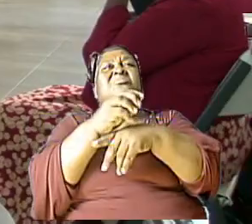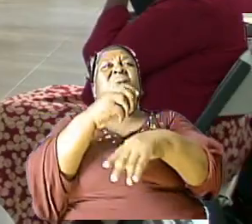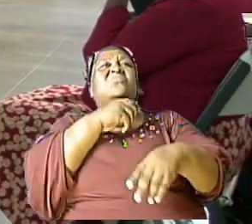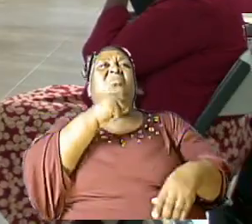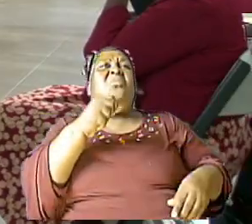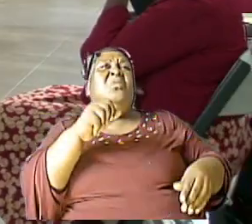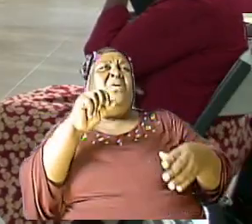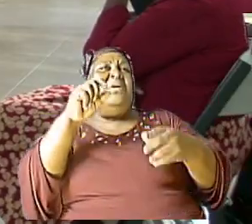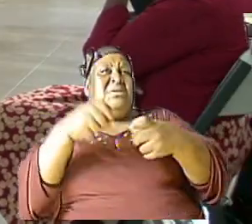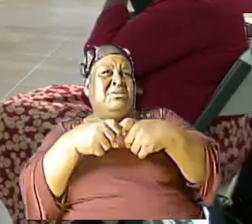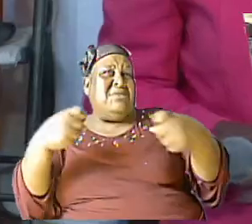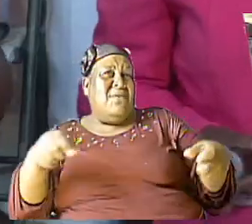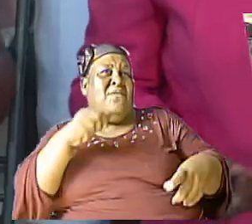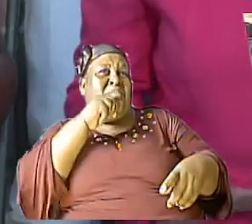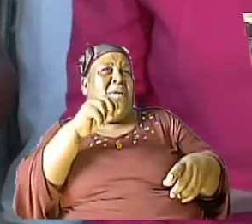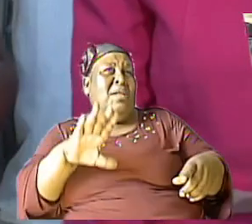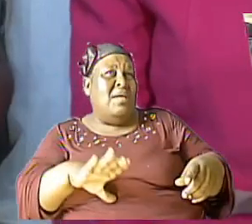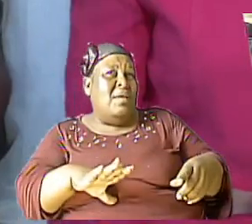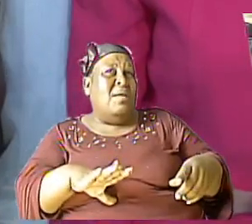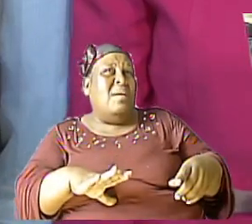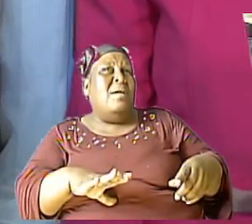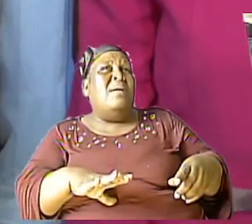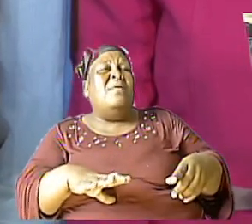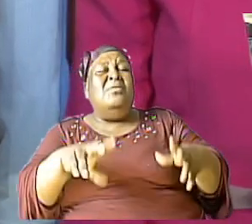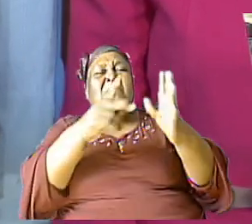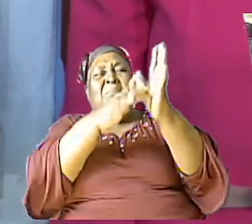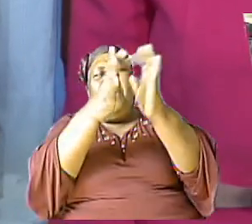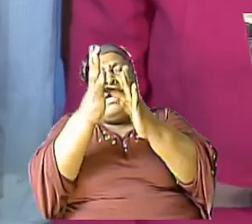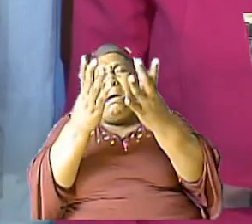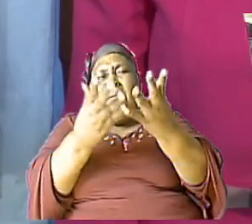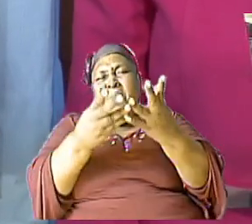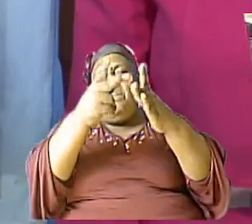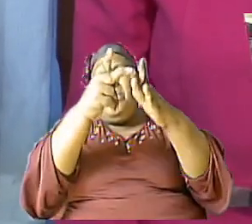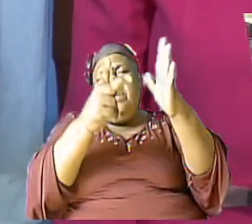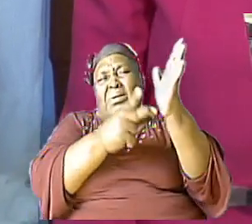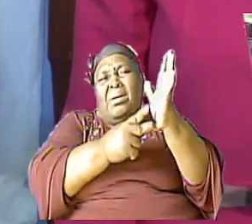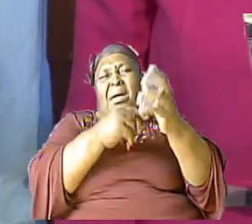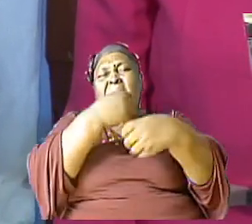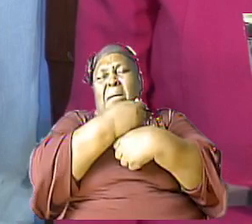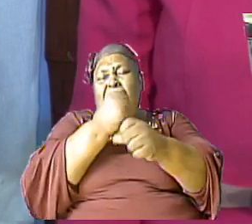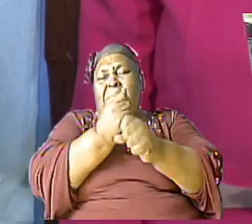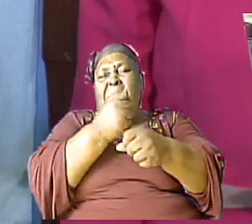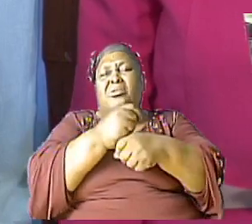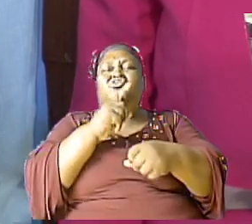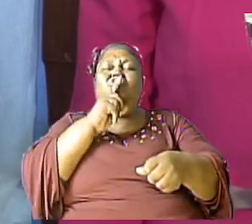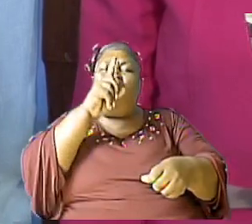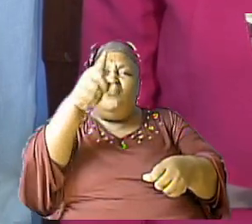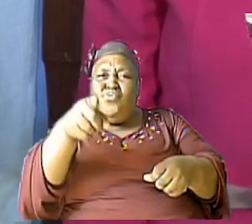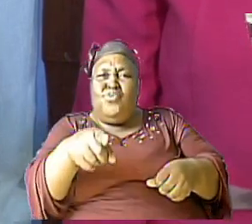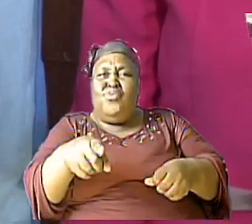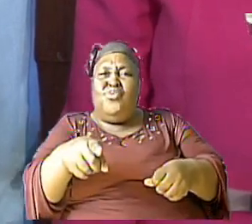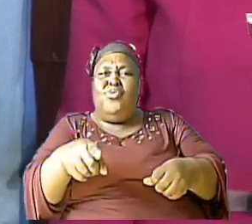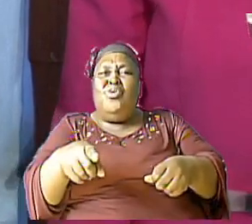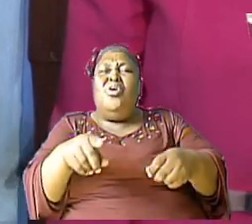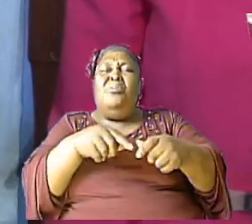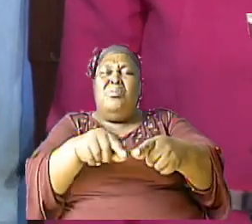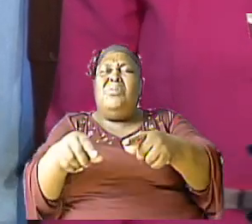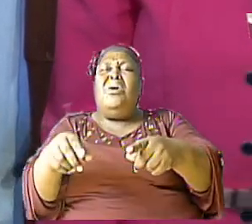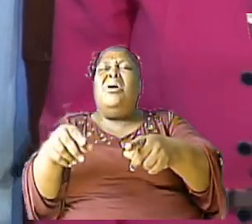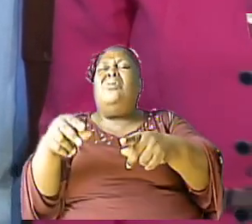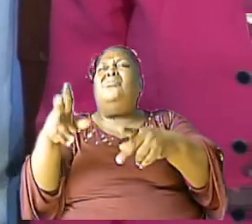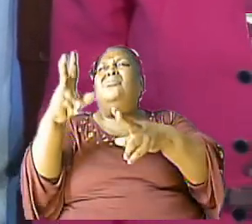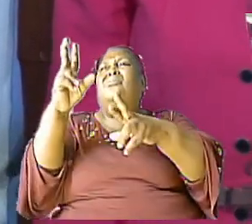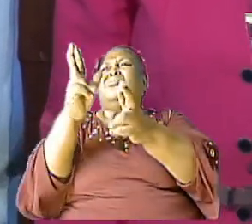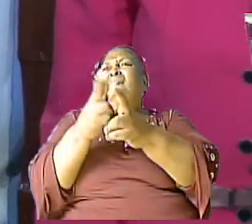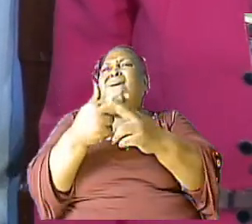man in alignment with the biblical principles to ensure permanence, restoration,